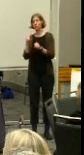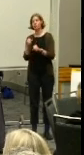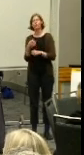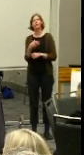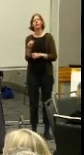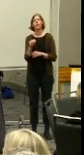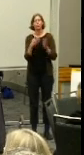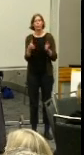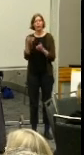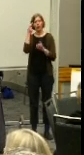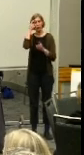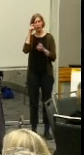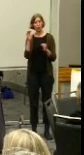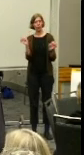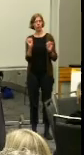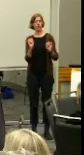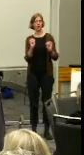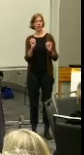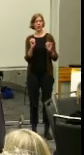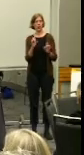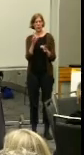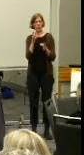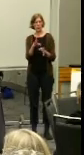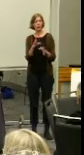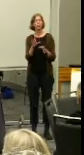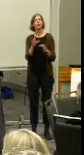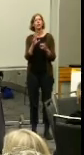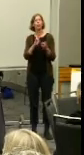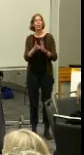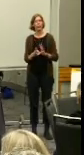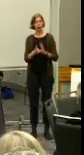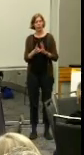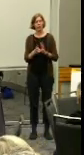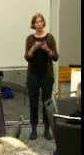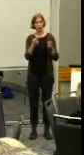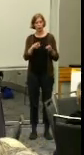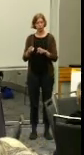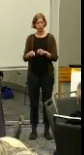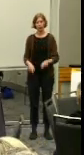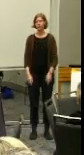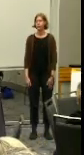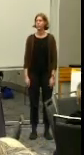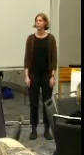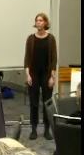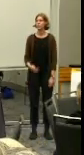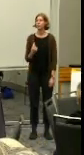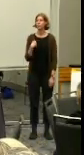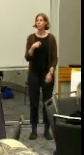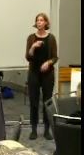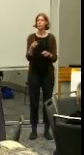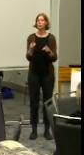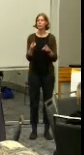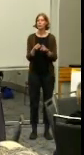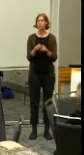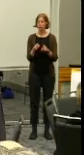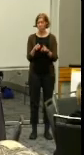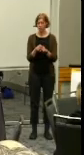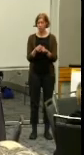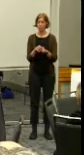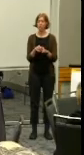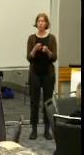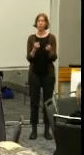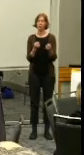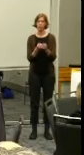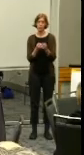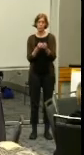for bad weather events. We also do a number of other programmatical works on building community. We have fiscal sponsorship